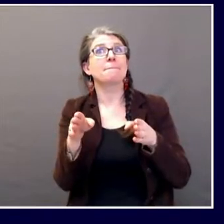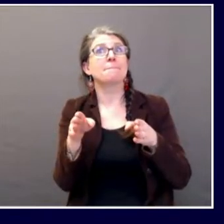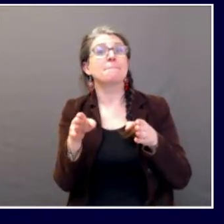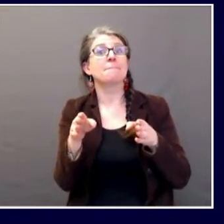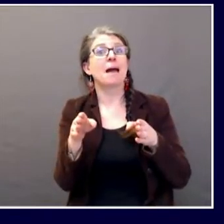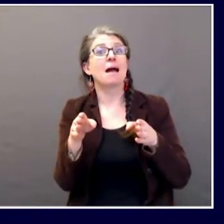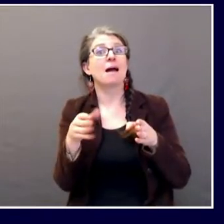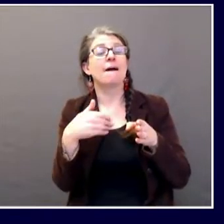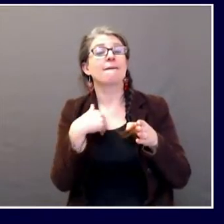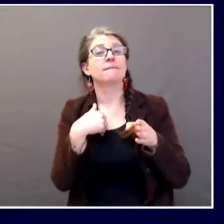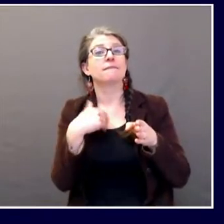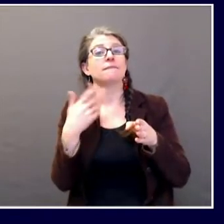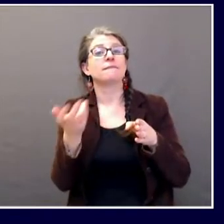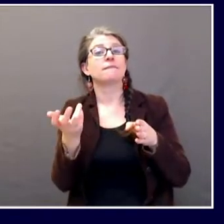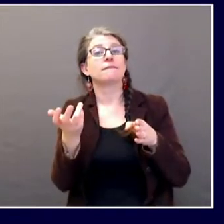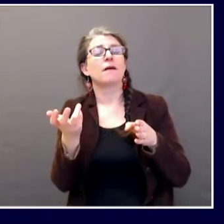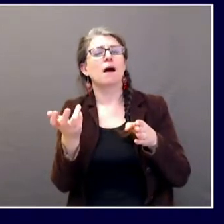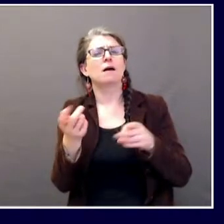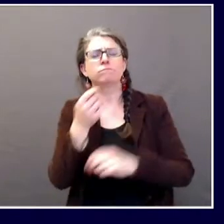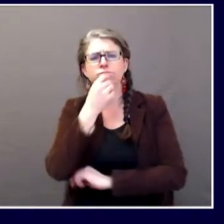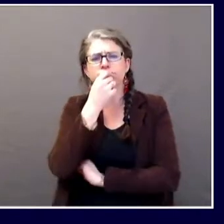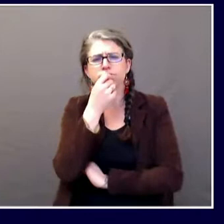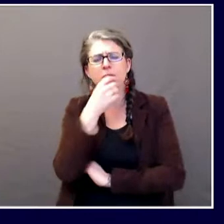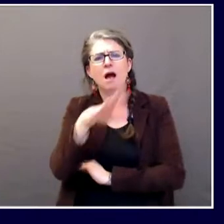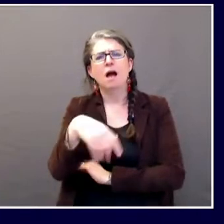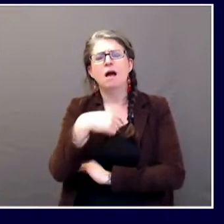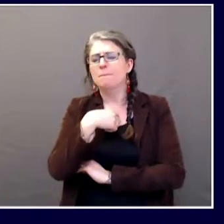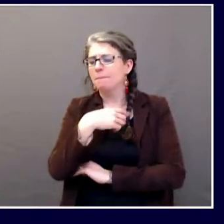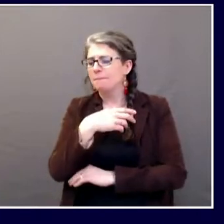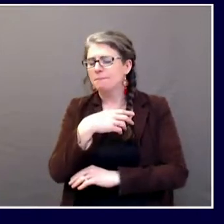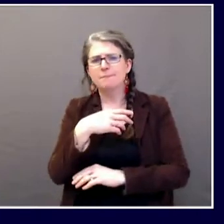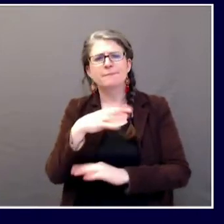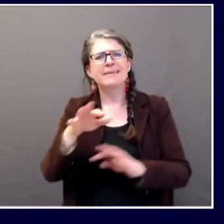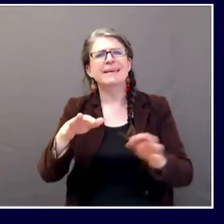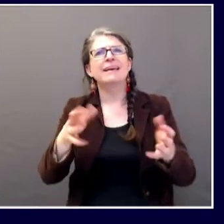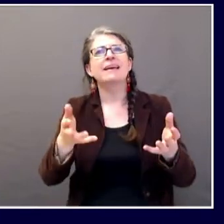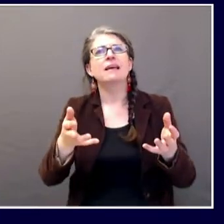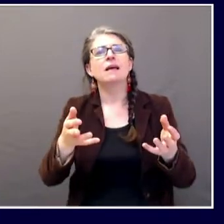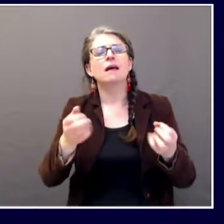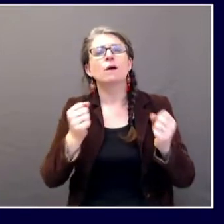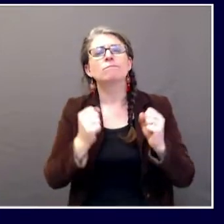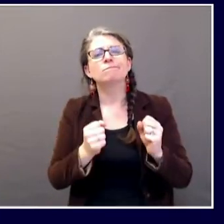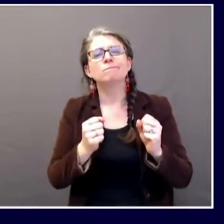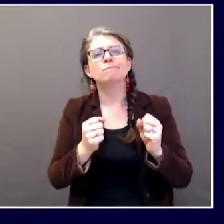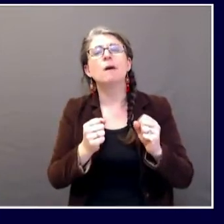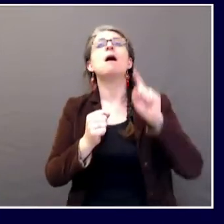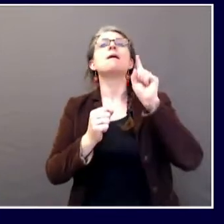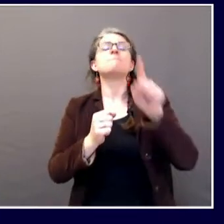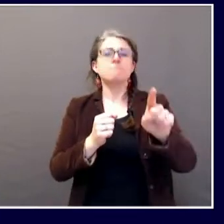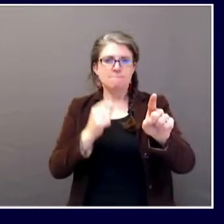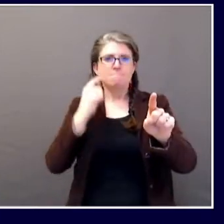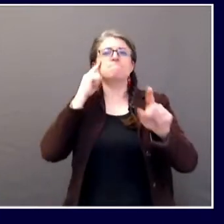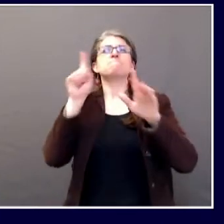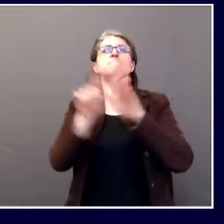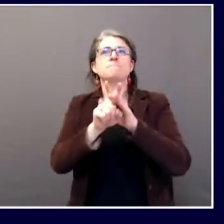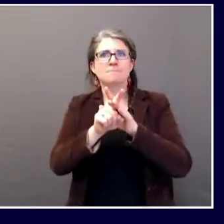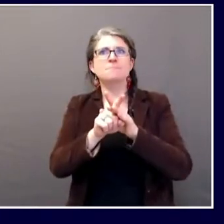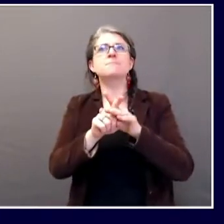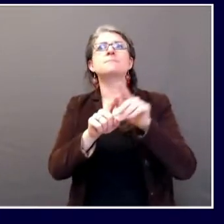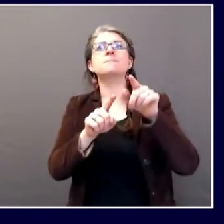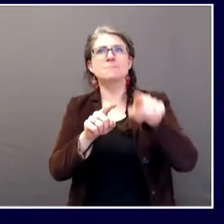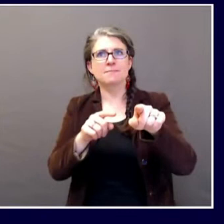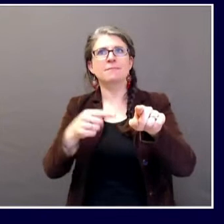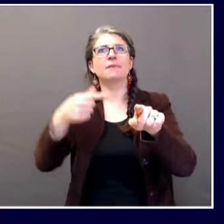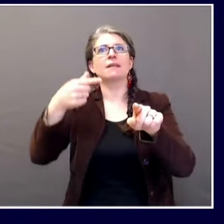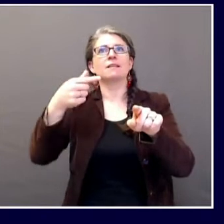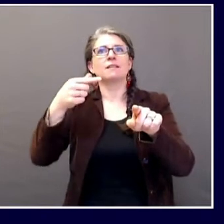let me see here. Okay, so when we're talking about genome sequencing, is